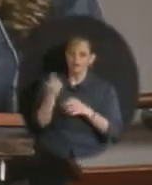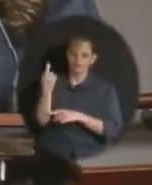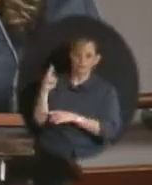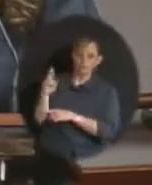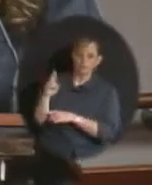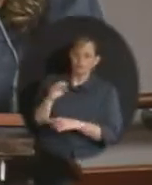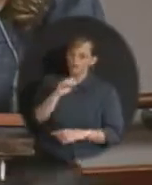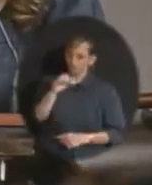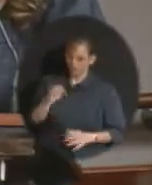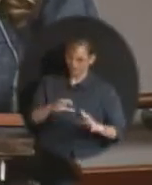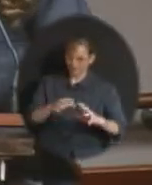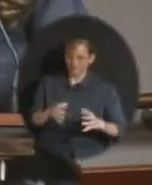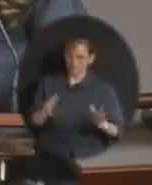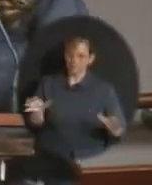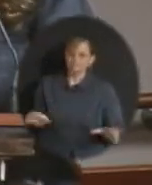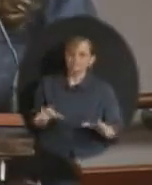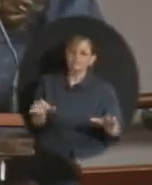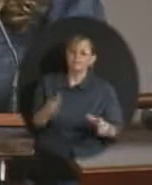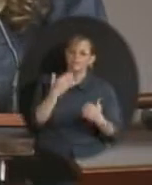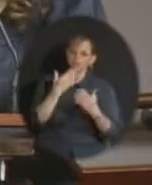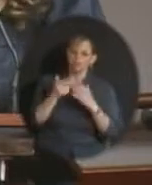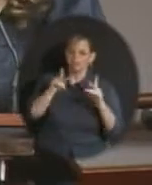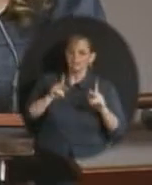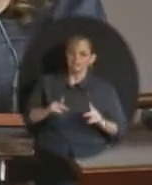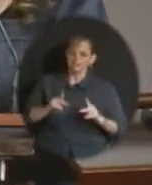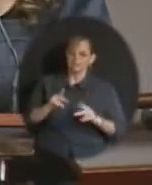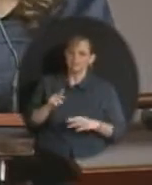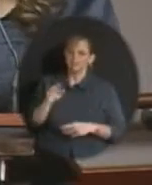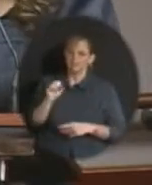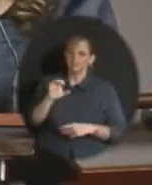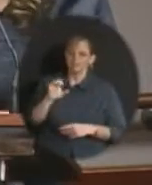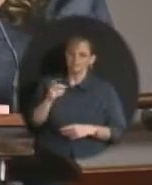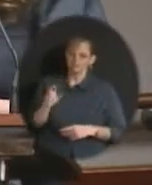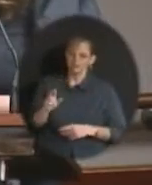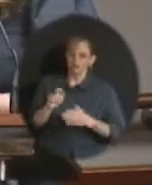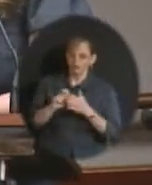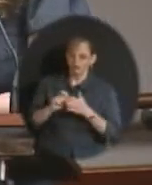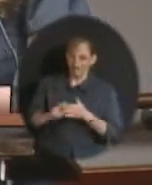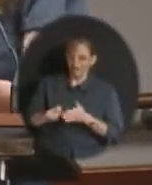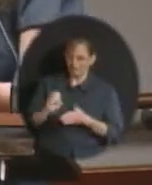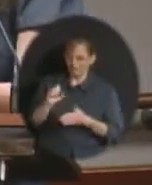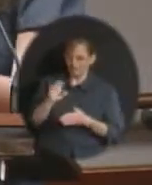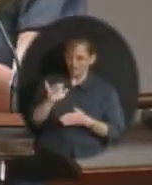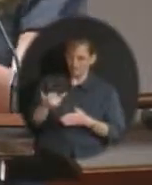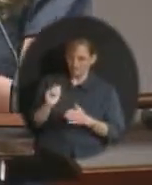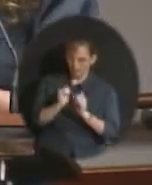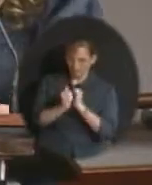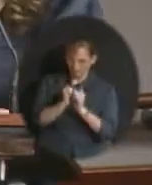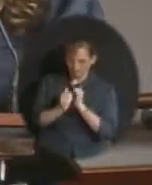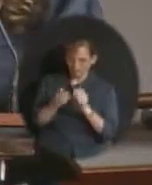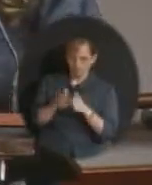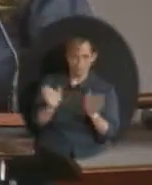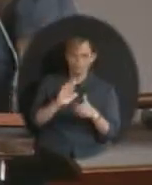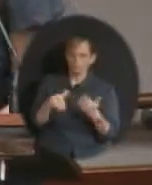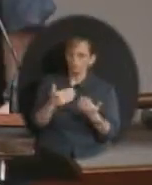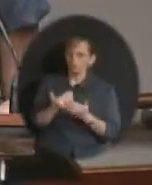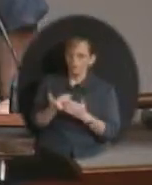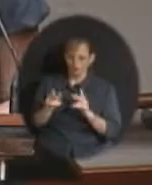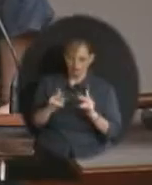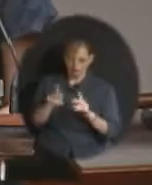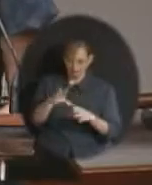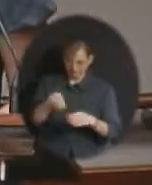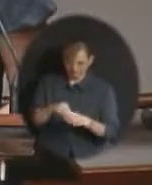conducts a Good Citizen Scholarship Essay Contest, which is open to all graduating seniors in the district. Not only did Teresa win the